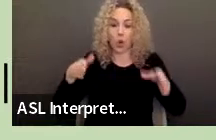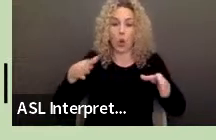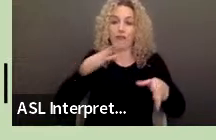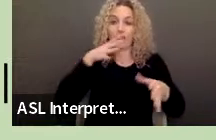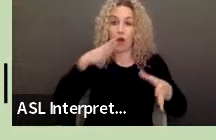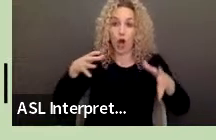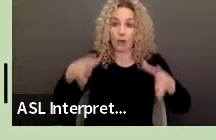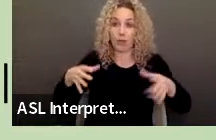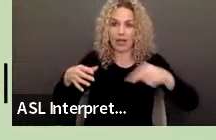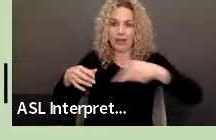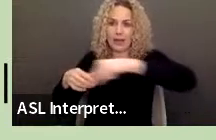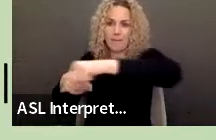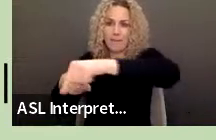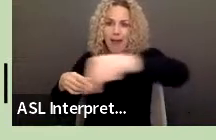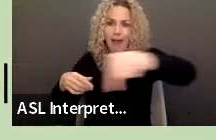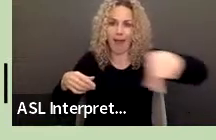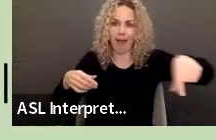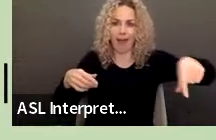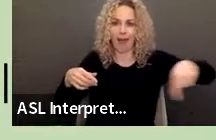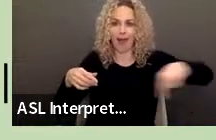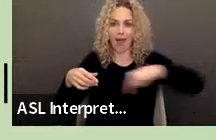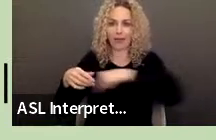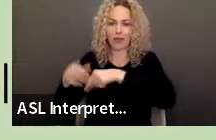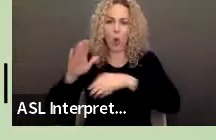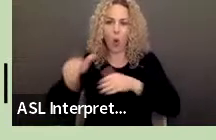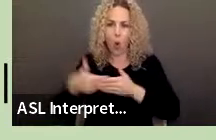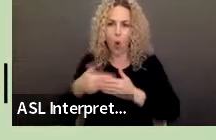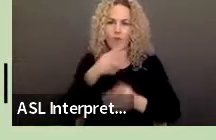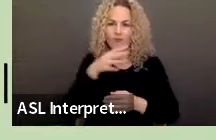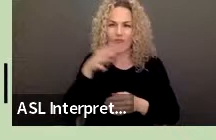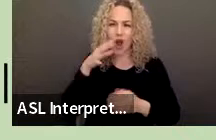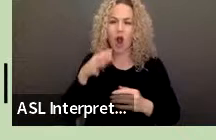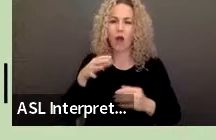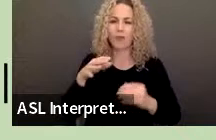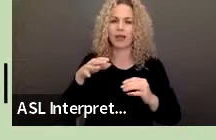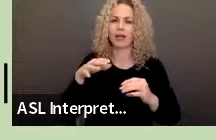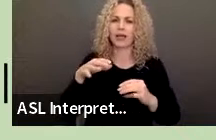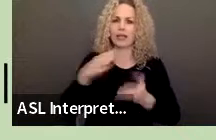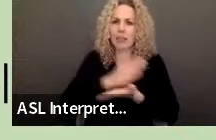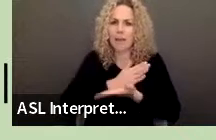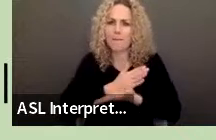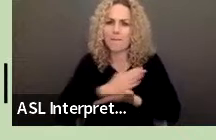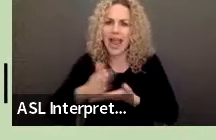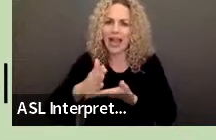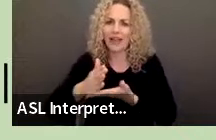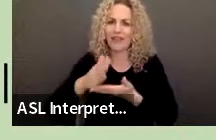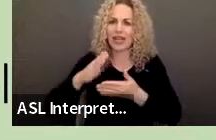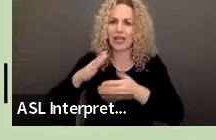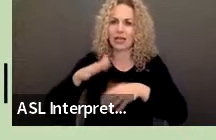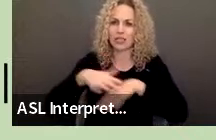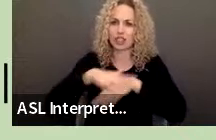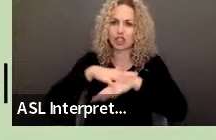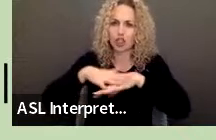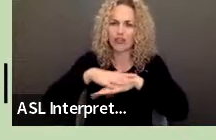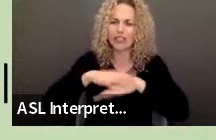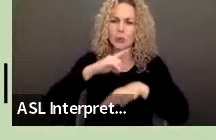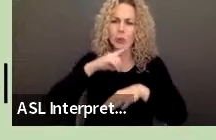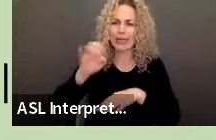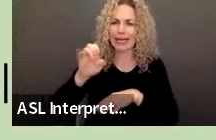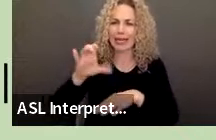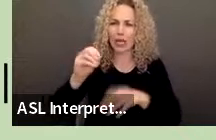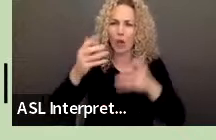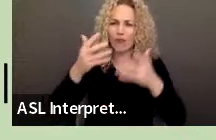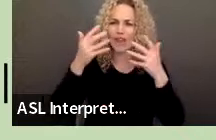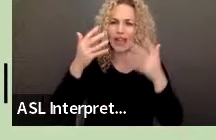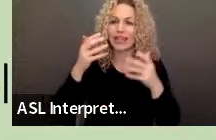pretty long path, and it's made of a permeable paving surface that is itself very ecologically friendly. It's made